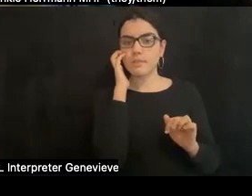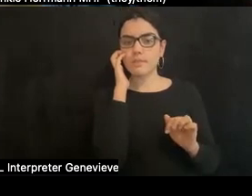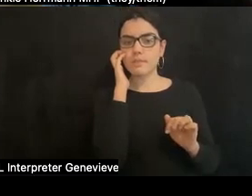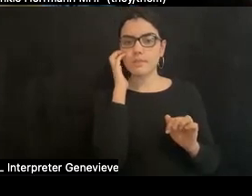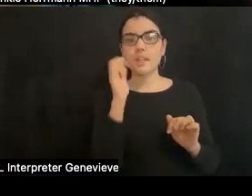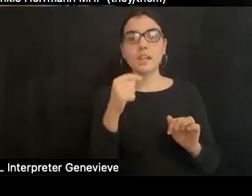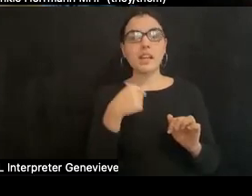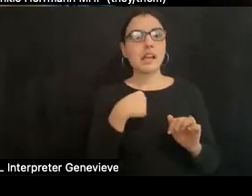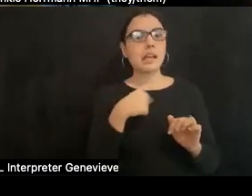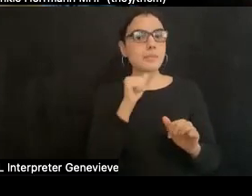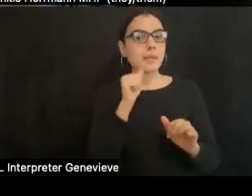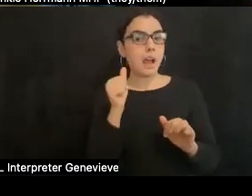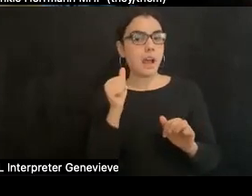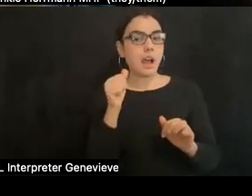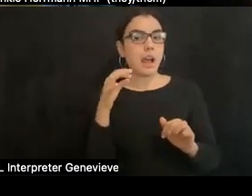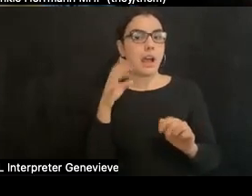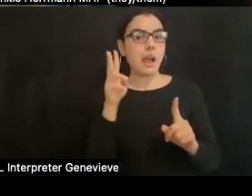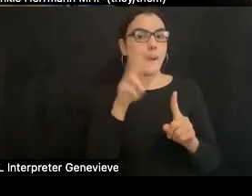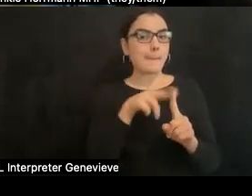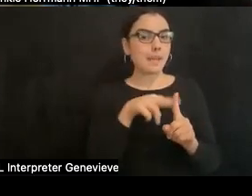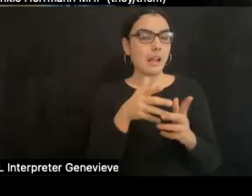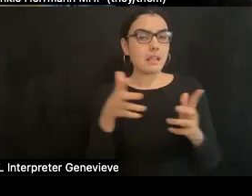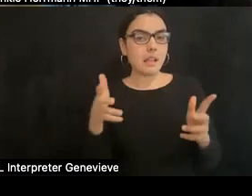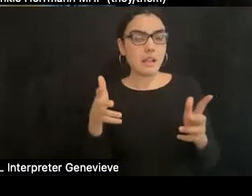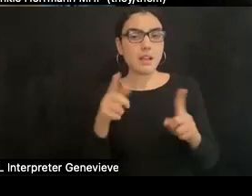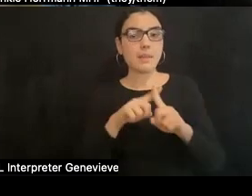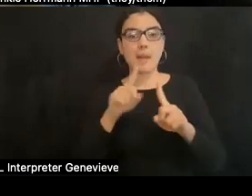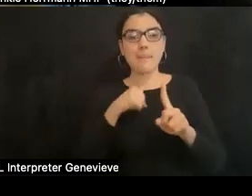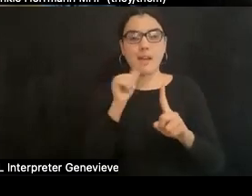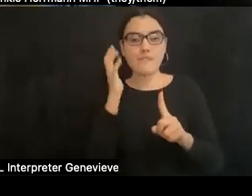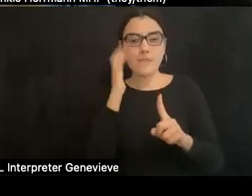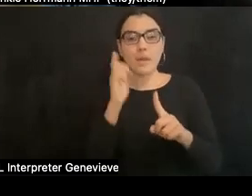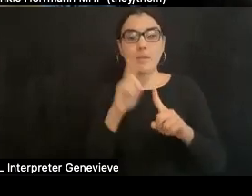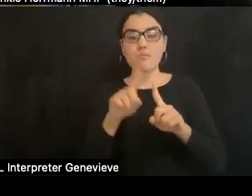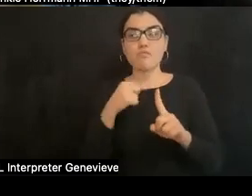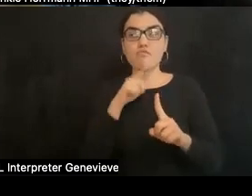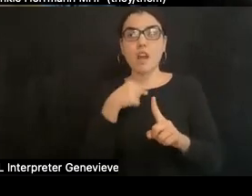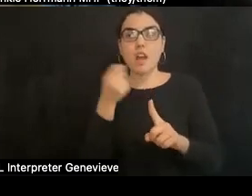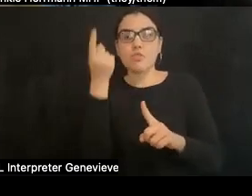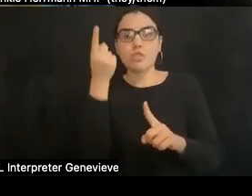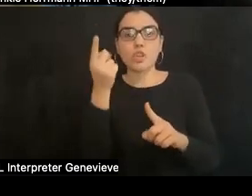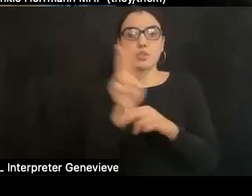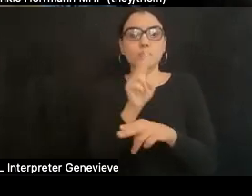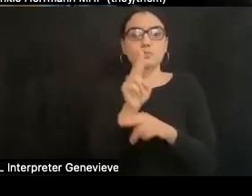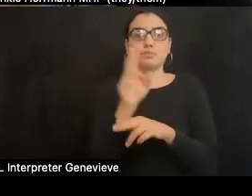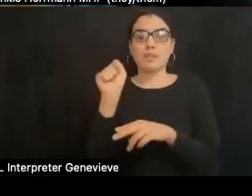don't do applications a lot, so I'm not as familiar with that. But to my understanding, oftentimes what's used is the